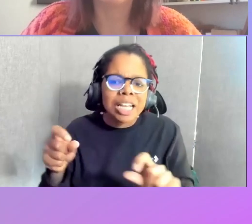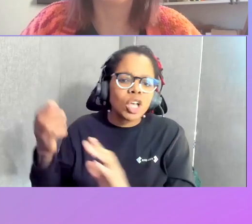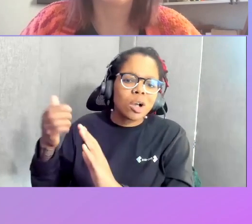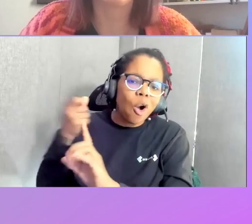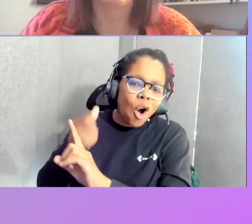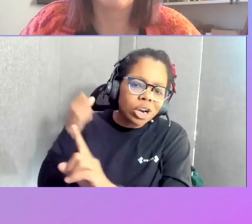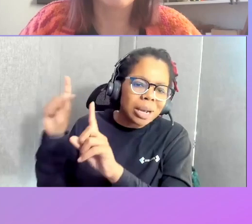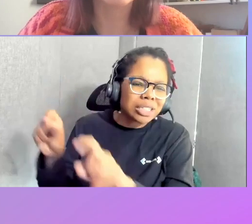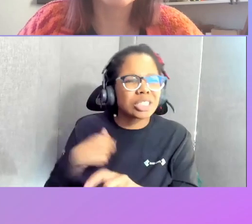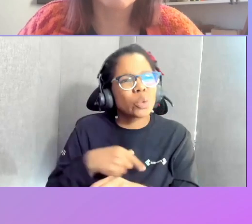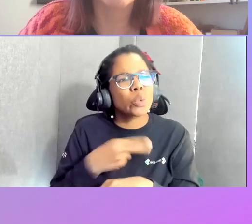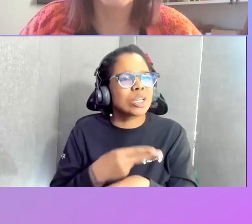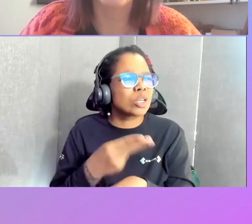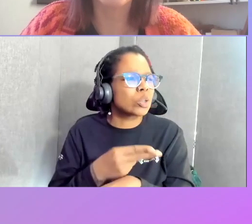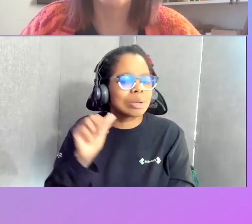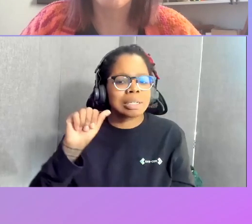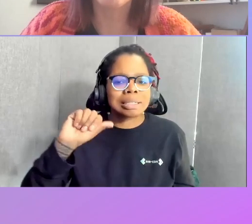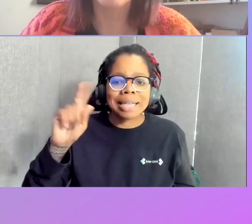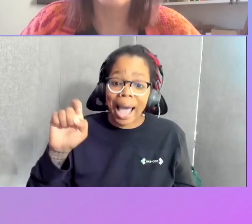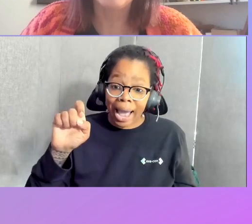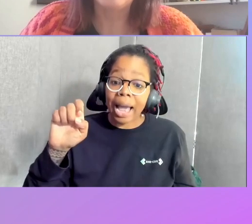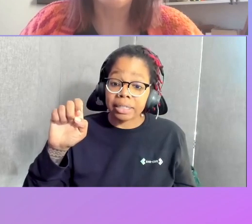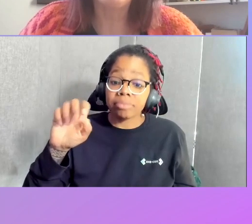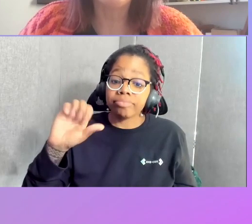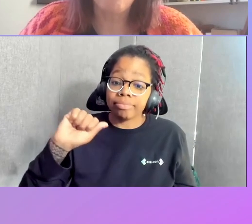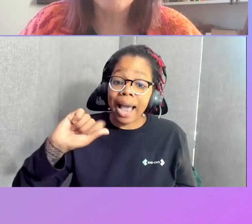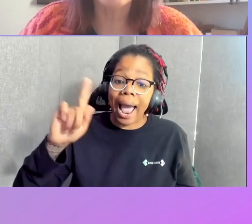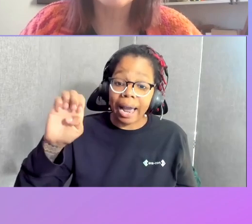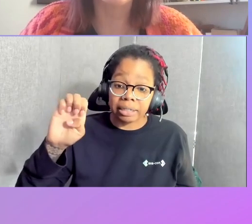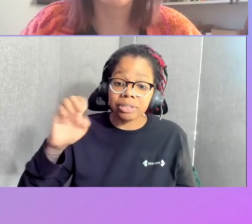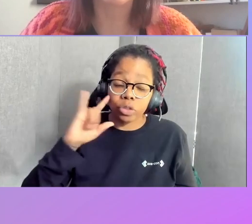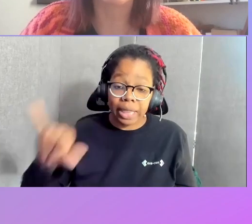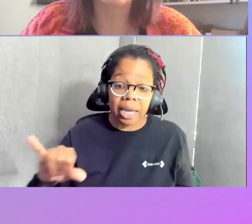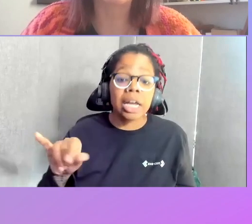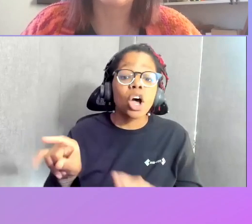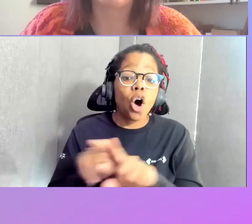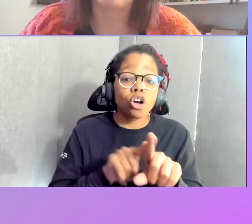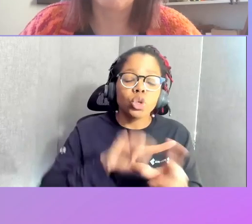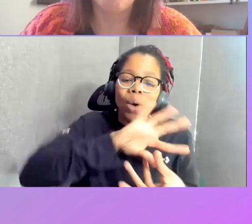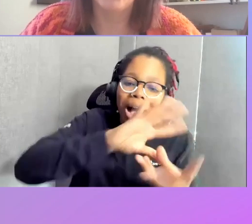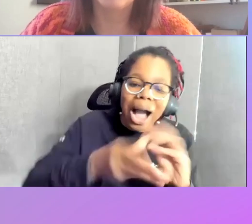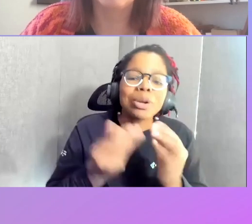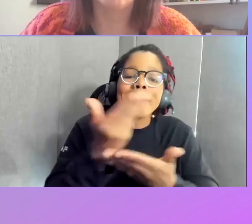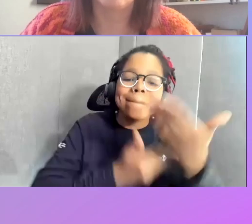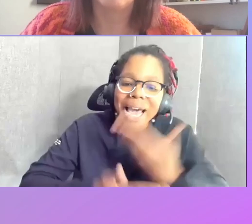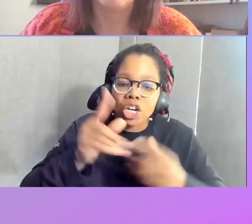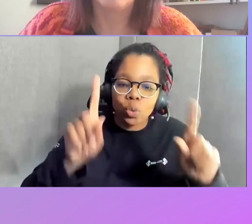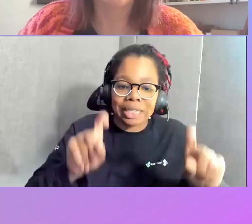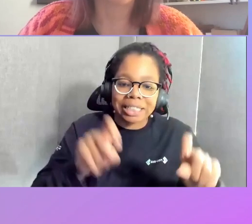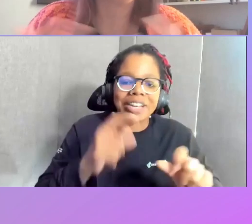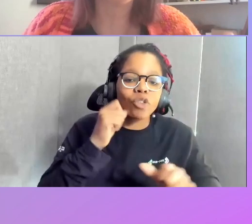like we use the Axe solution for that, and then do comprehensive manual testing at that component